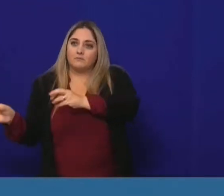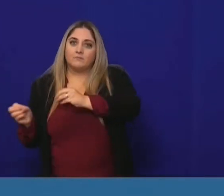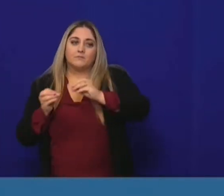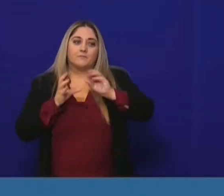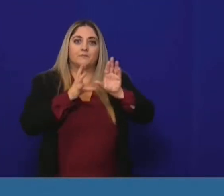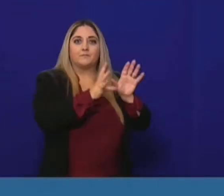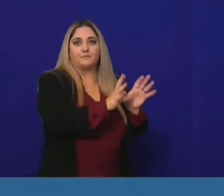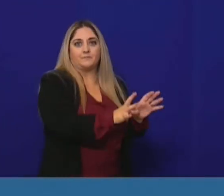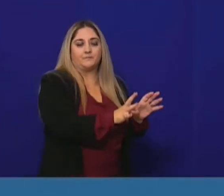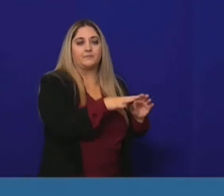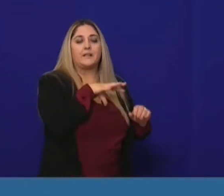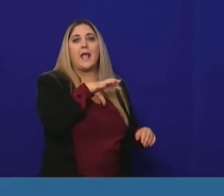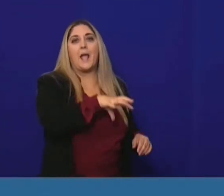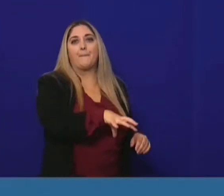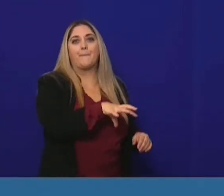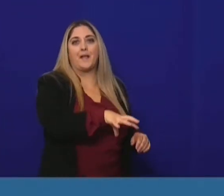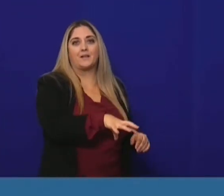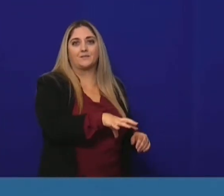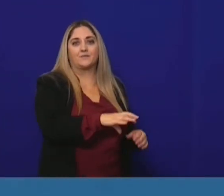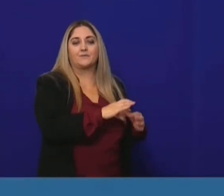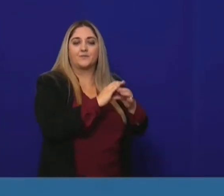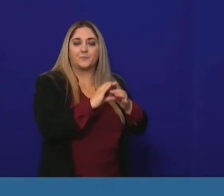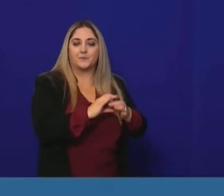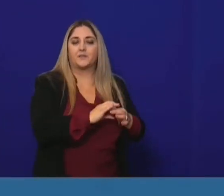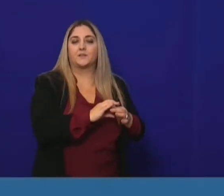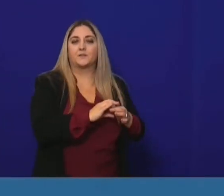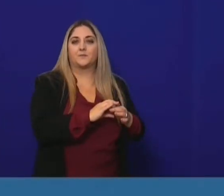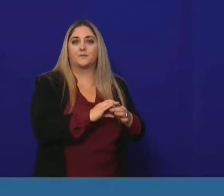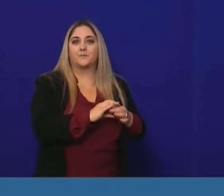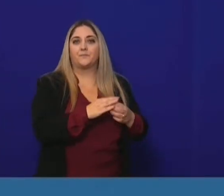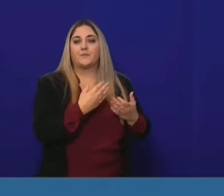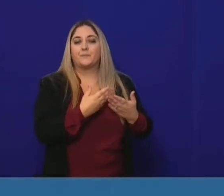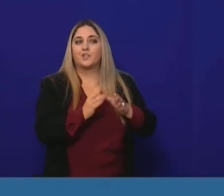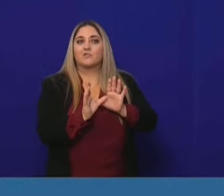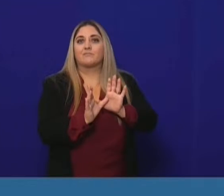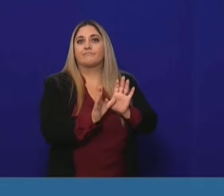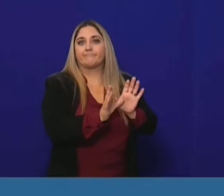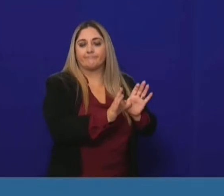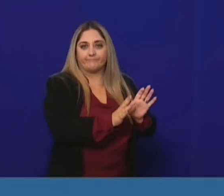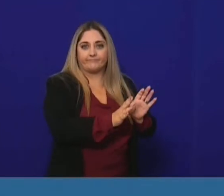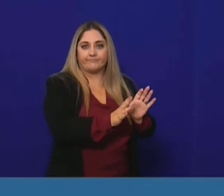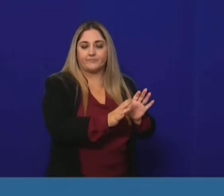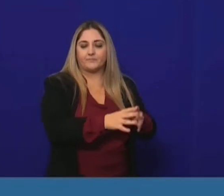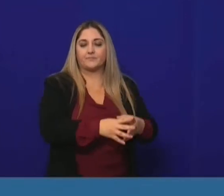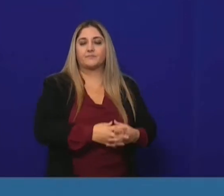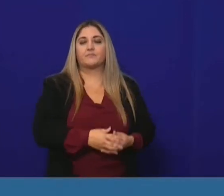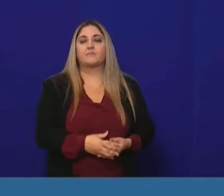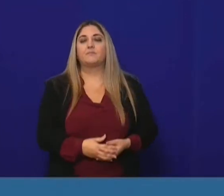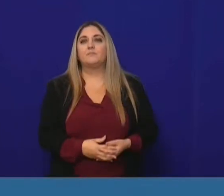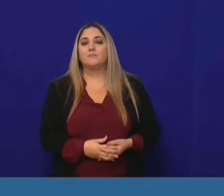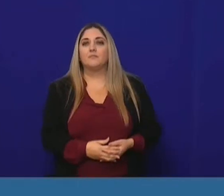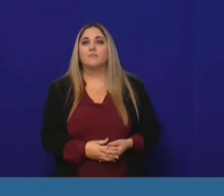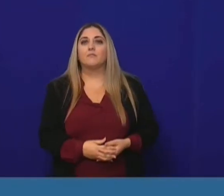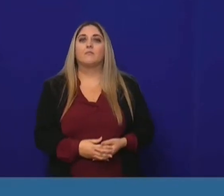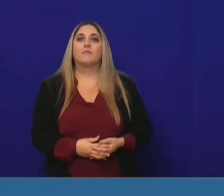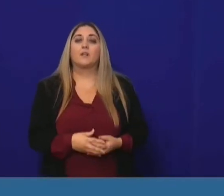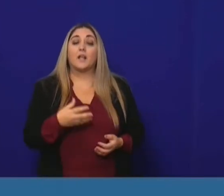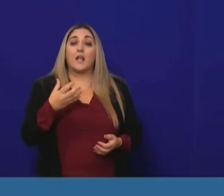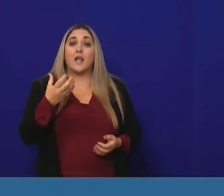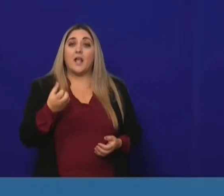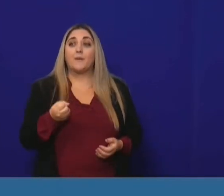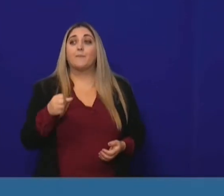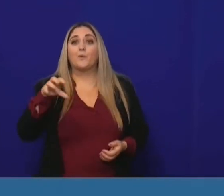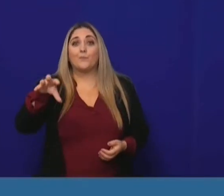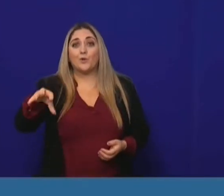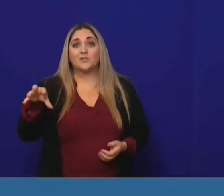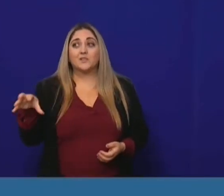dawn id-djar tal-anzjani ħalli inti tkun tista' tagħmel l-iżolazzjoni. U hemm djar li għandhom faċilitajiet ta'